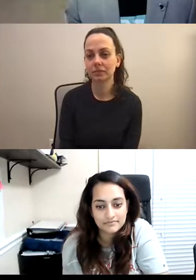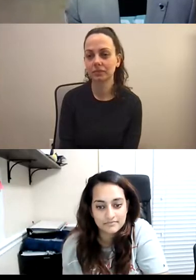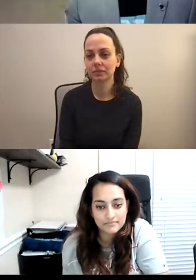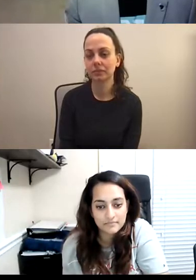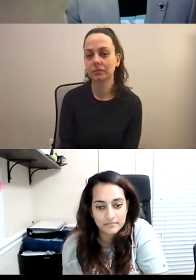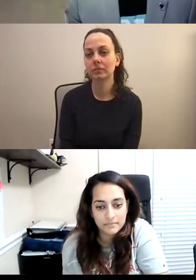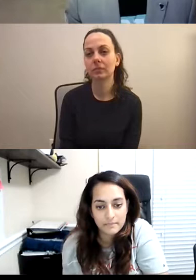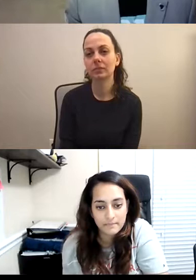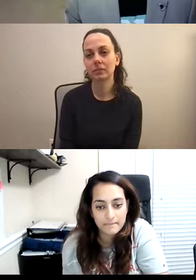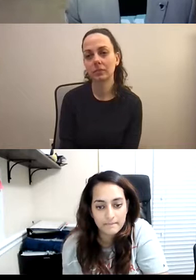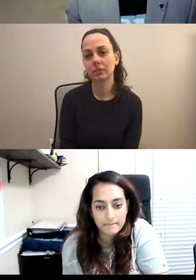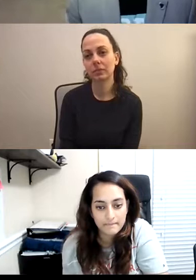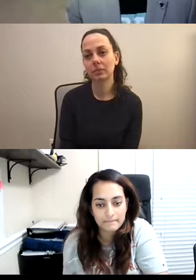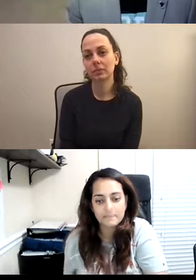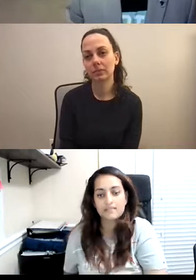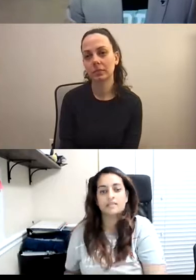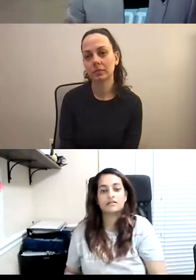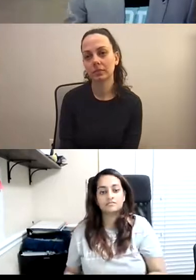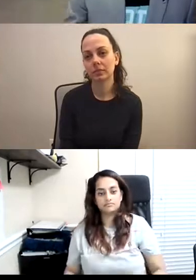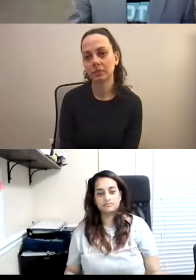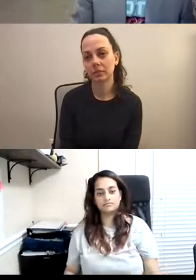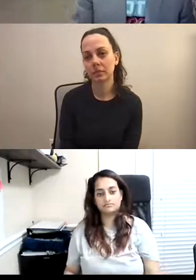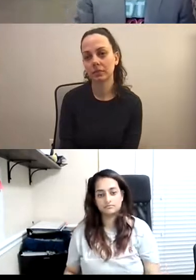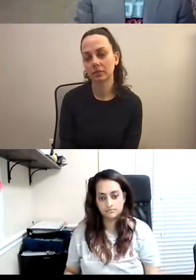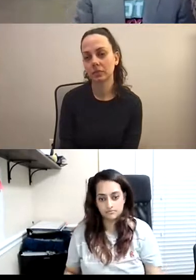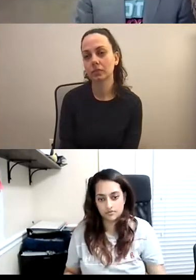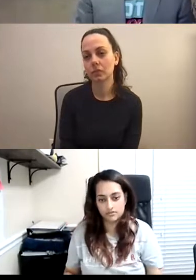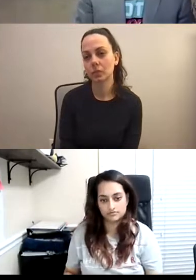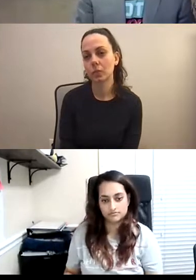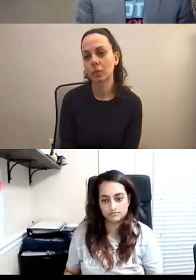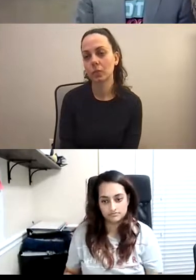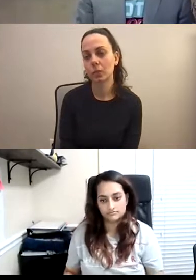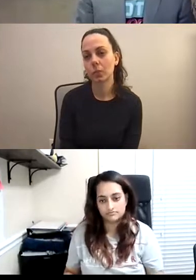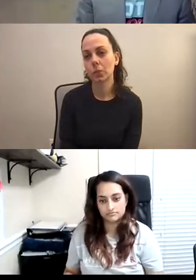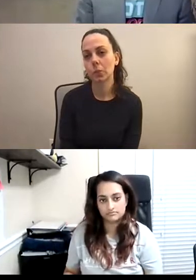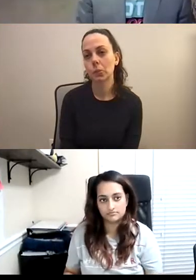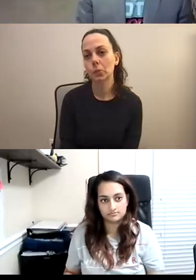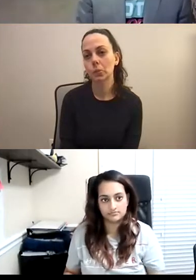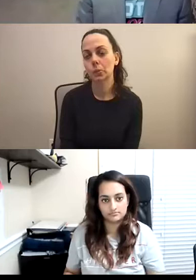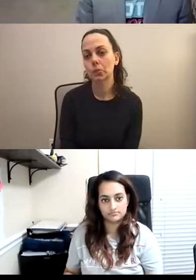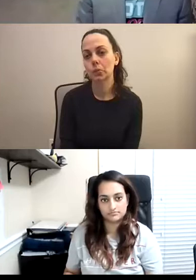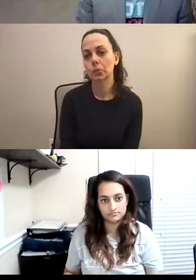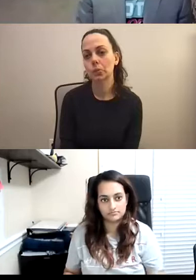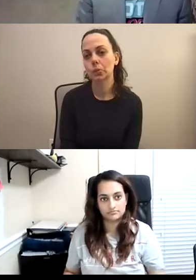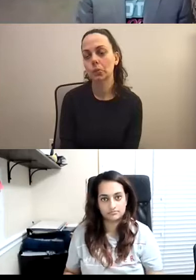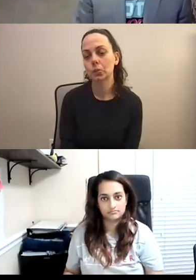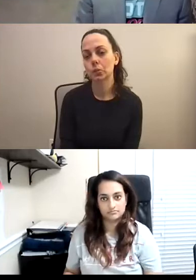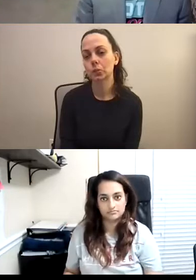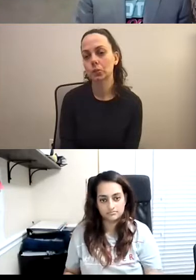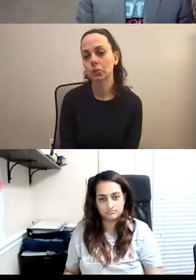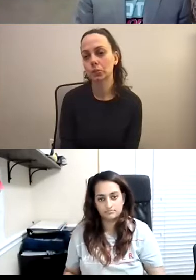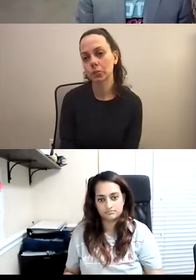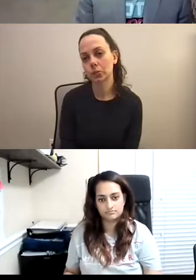answer. But it seems to be that everybody's when you're dating and you get